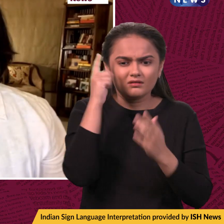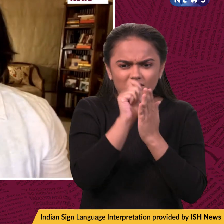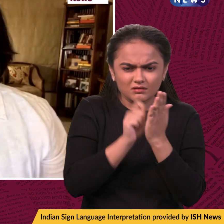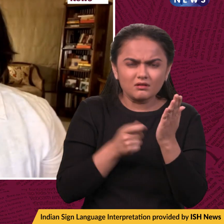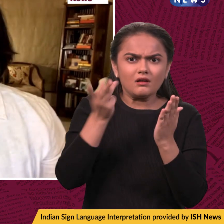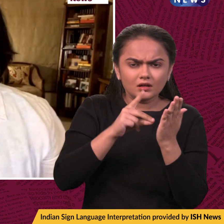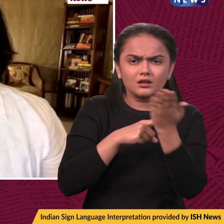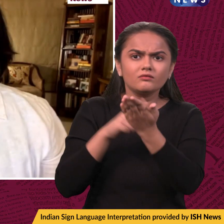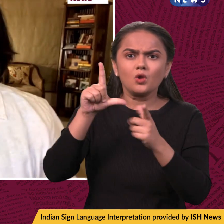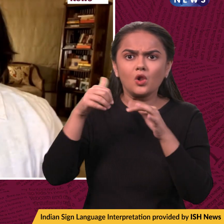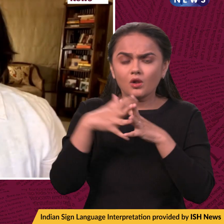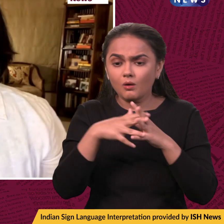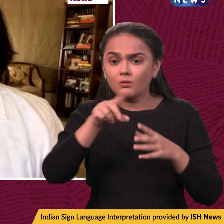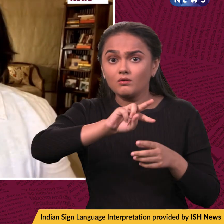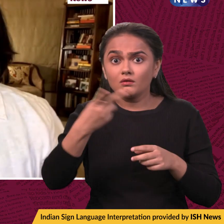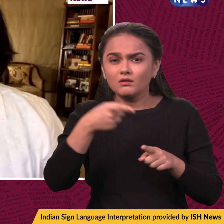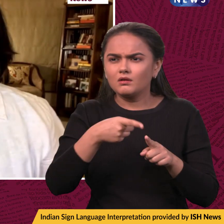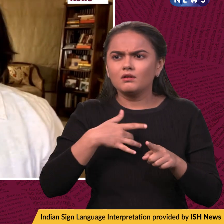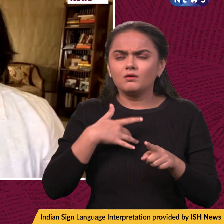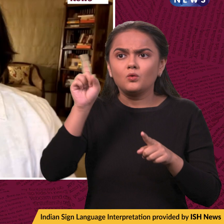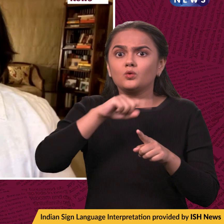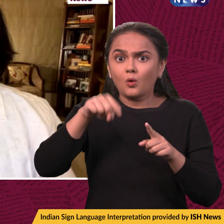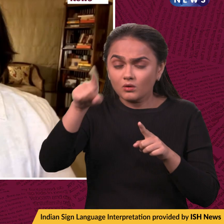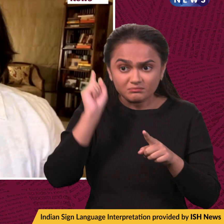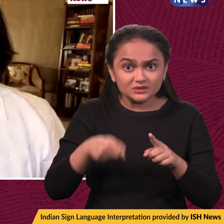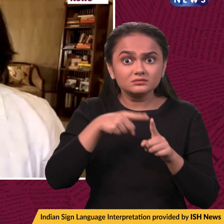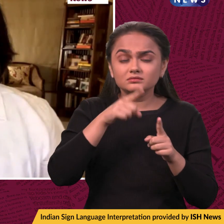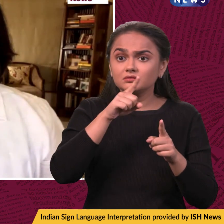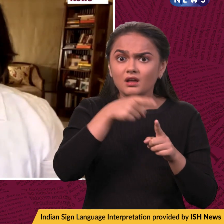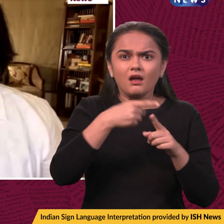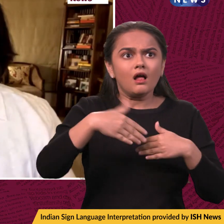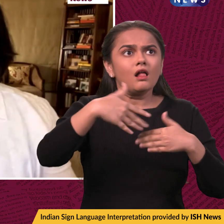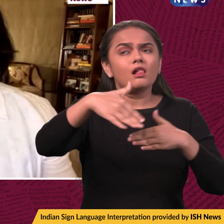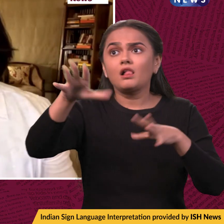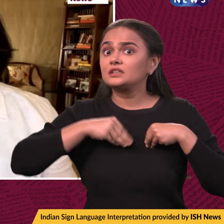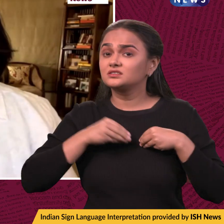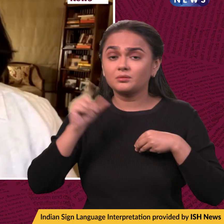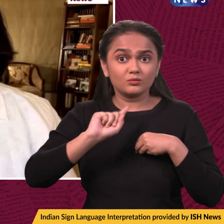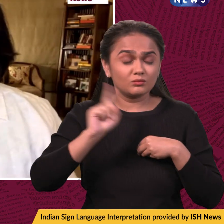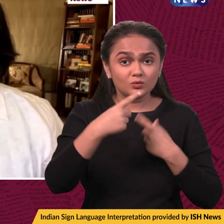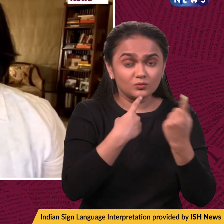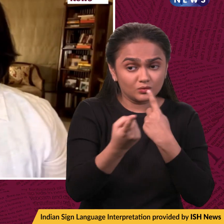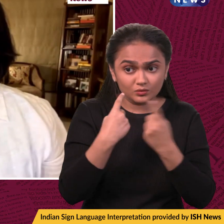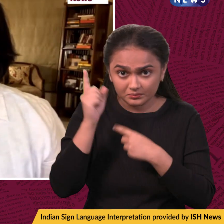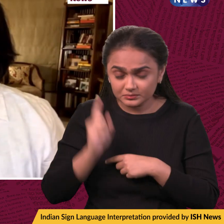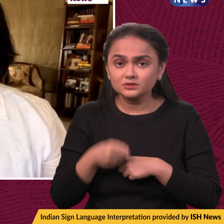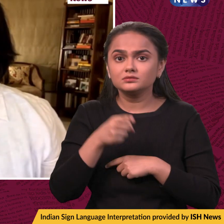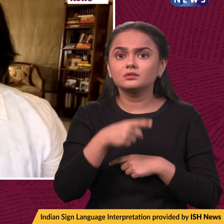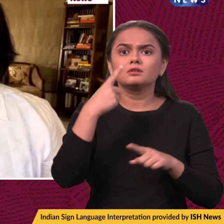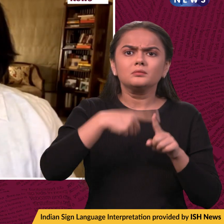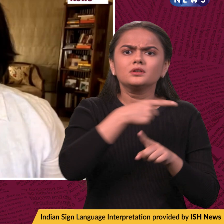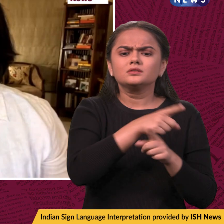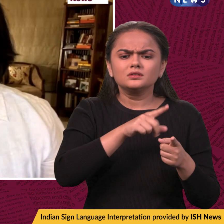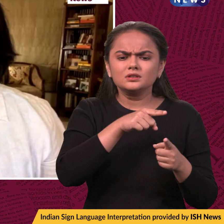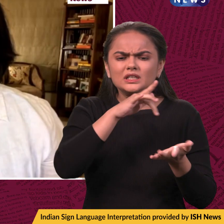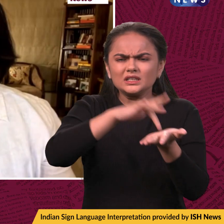draft rule proposed by the Law Department will be approved and subject may come up for discussion." Remember, anti-conversion bills have been introduced